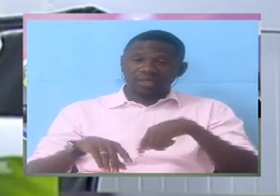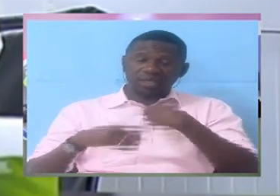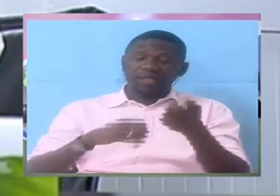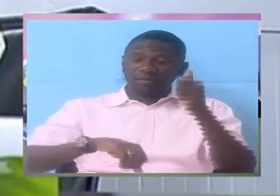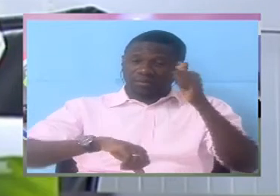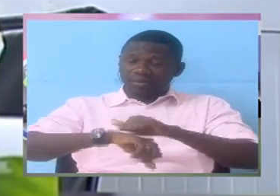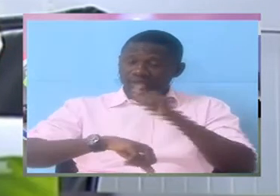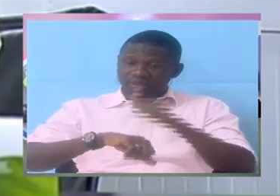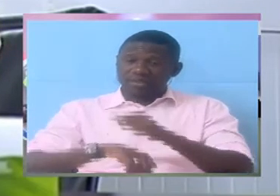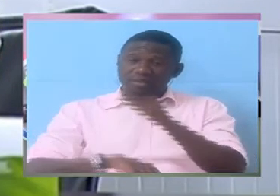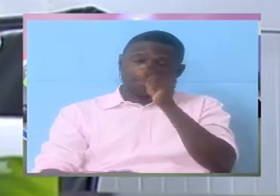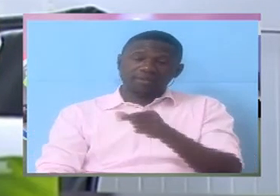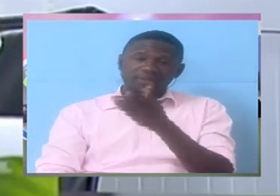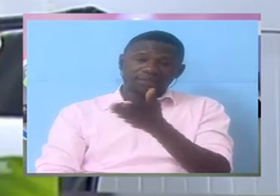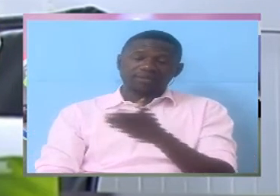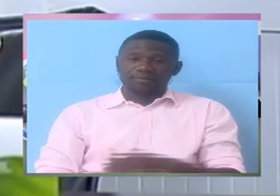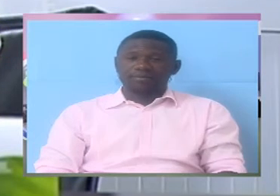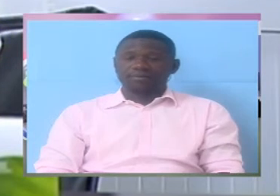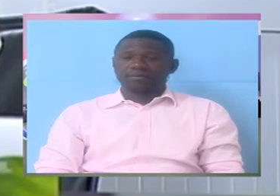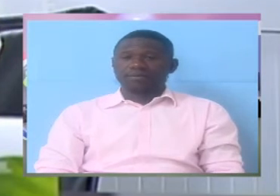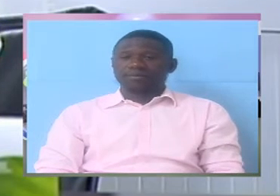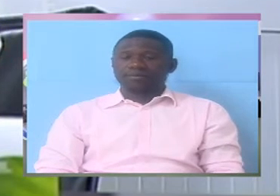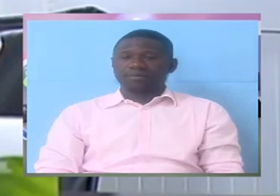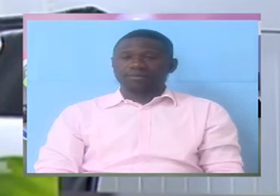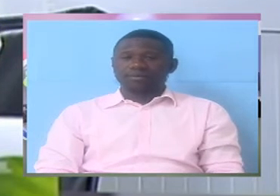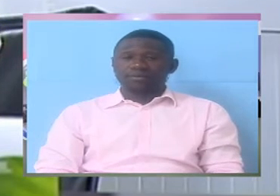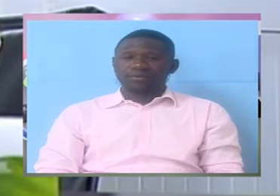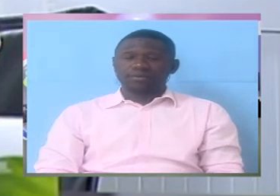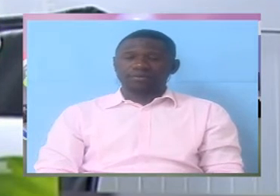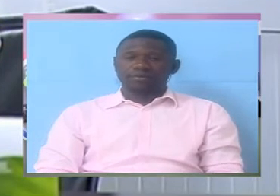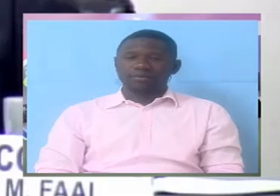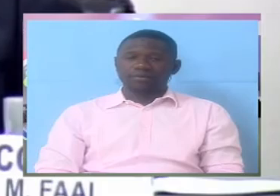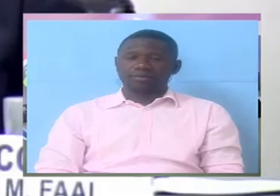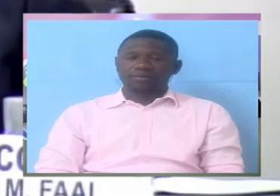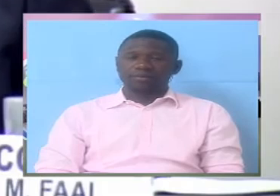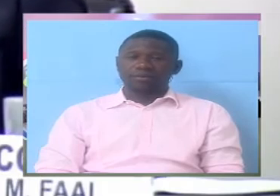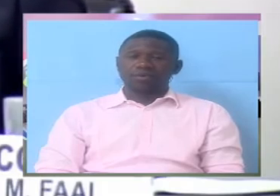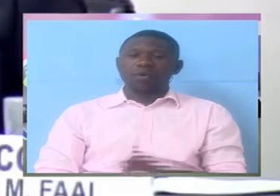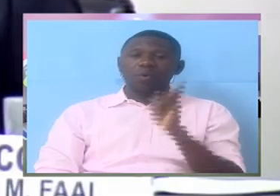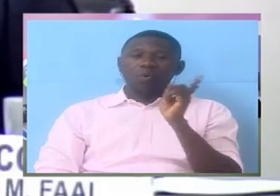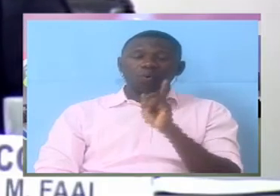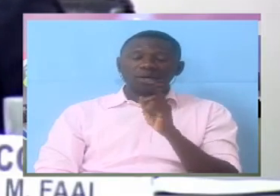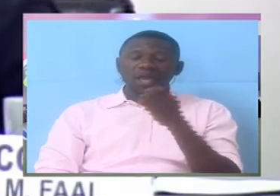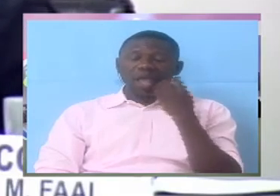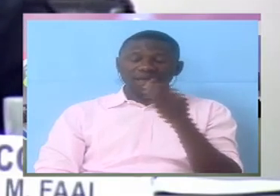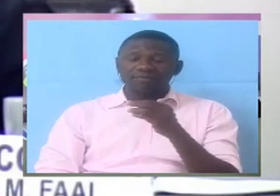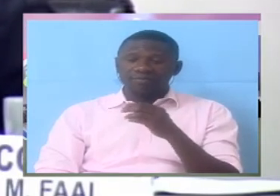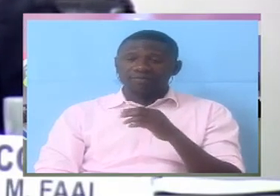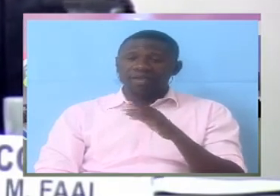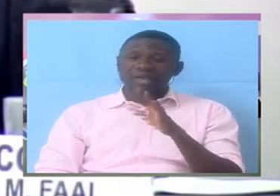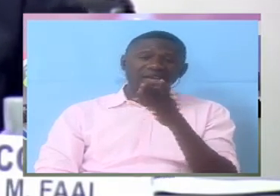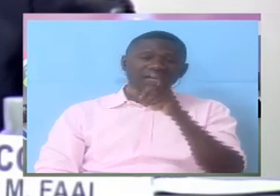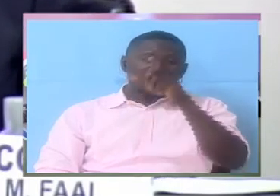What if any of your colleagues come here to say that they did not touch Balo Kante? Would they be speaking